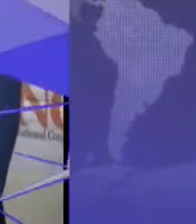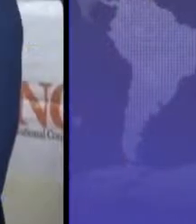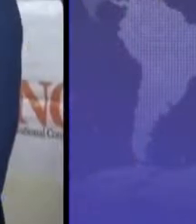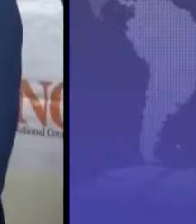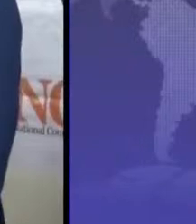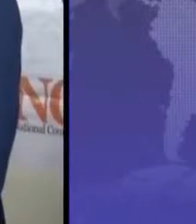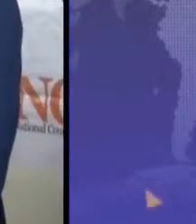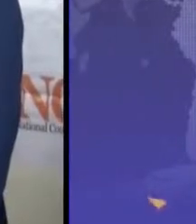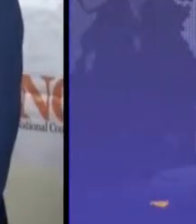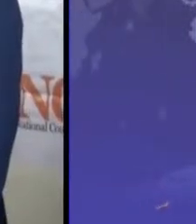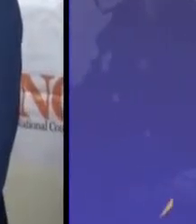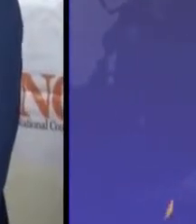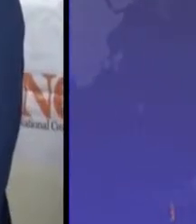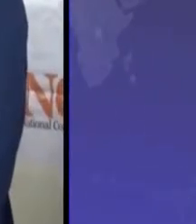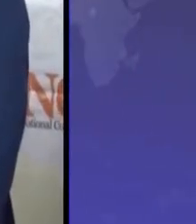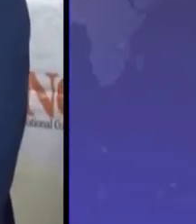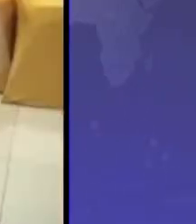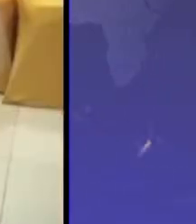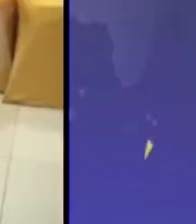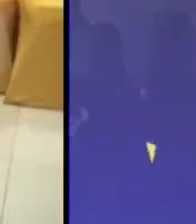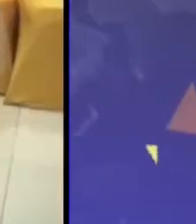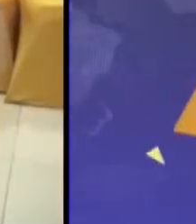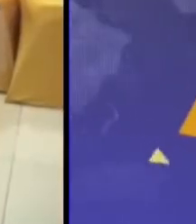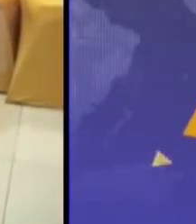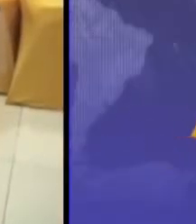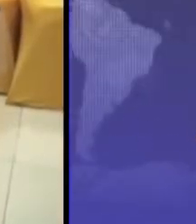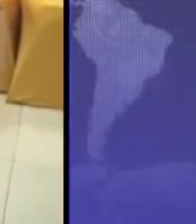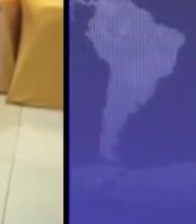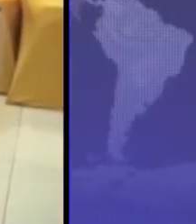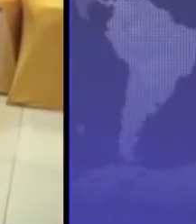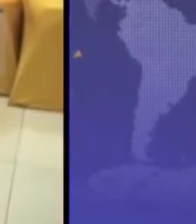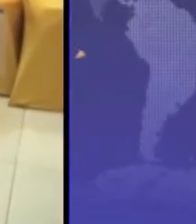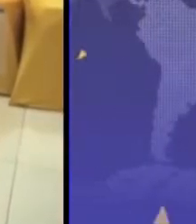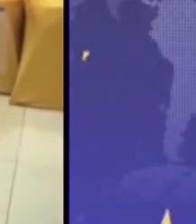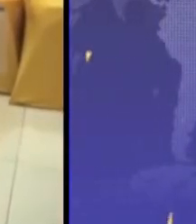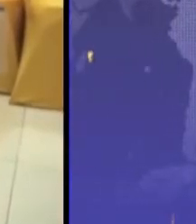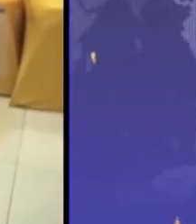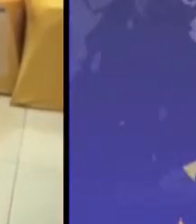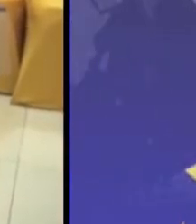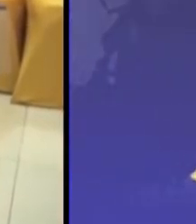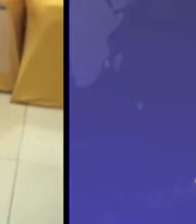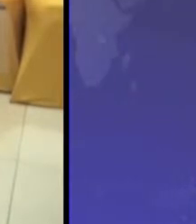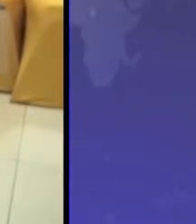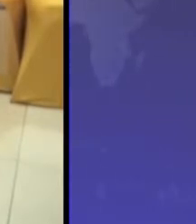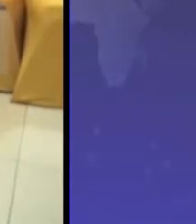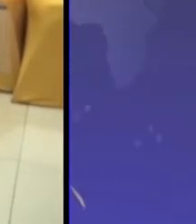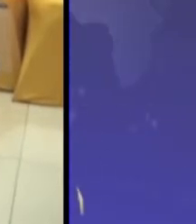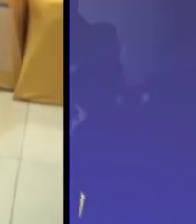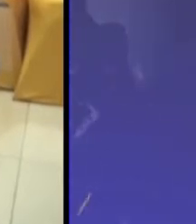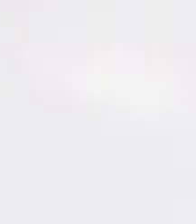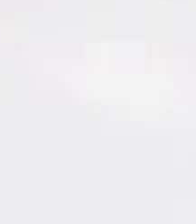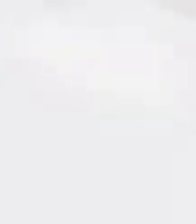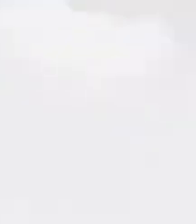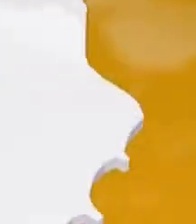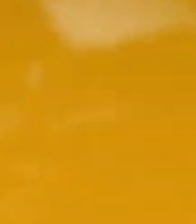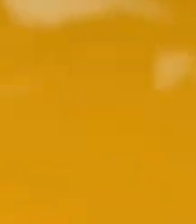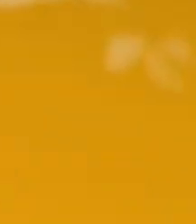And in sports, the sports minister urges federations to pursue excellence to increase the sector's lobbying powers.